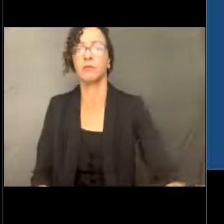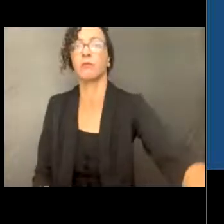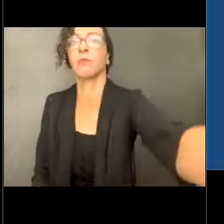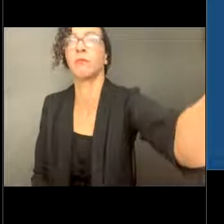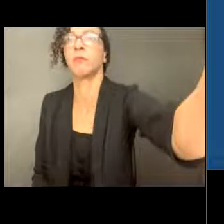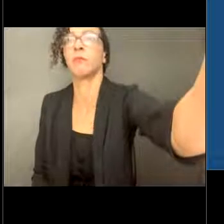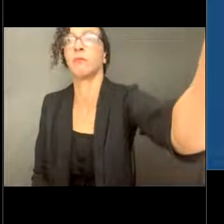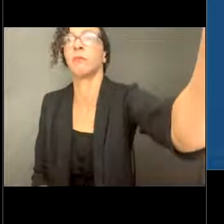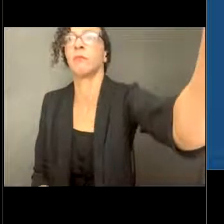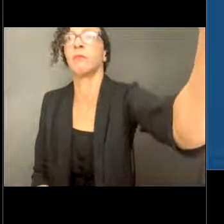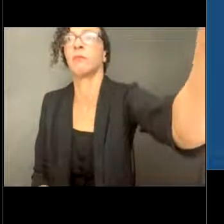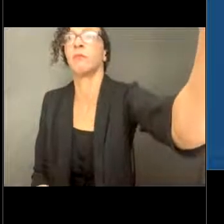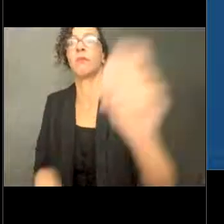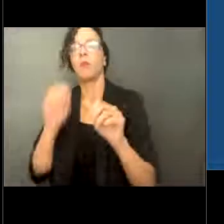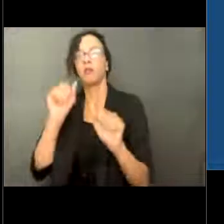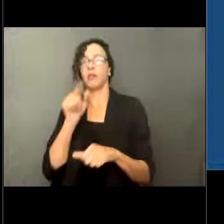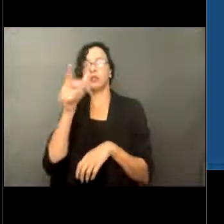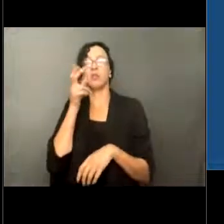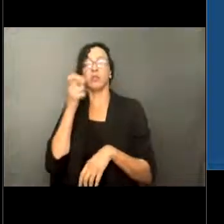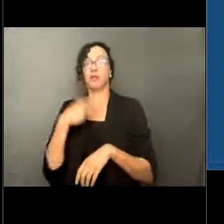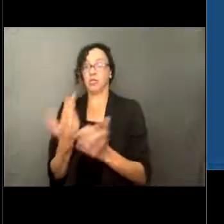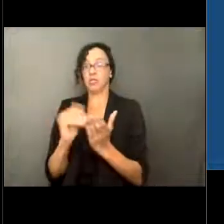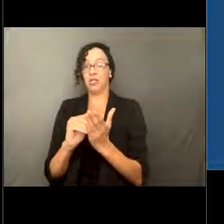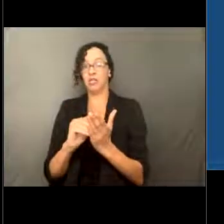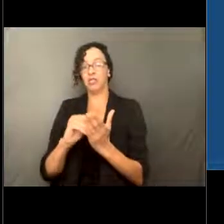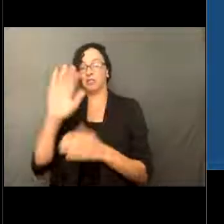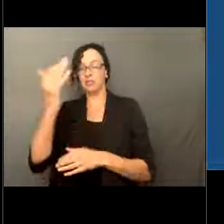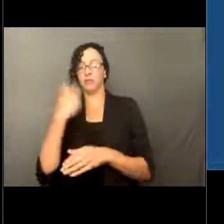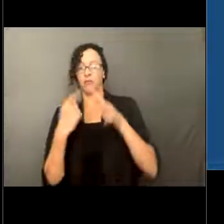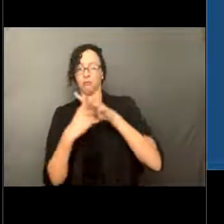You hear me again? Sounds like you probably. Yes, thank you.